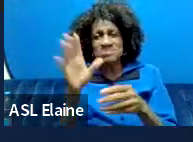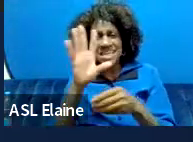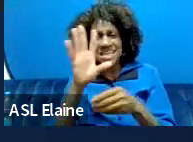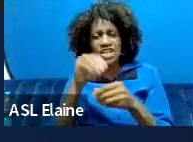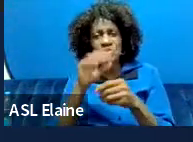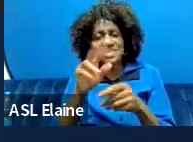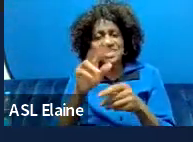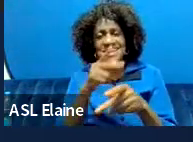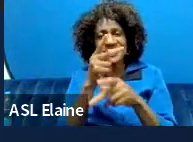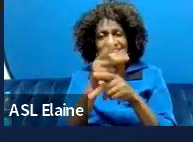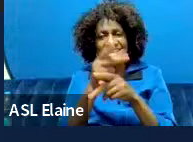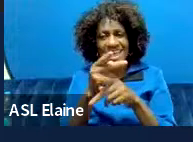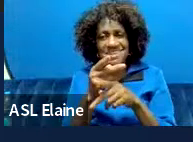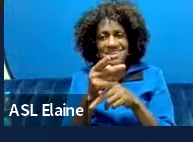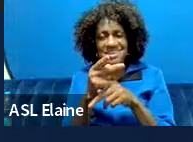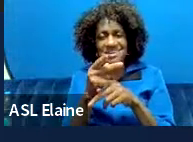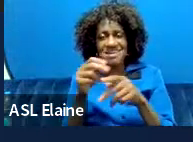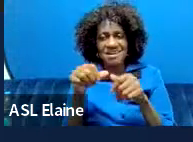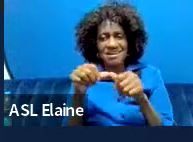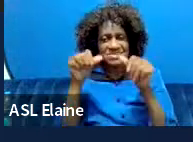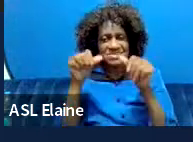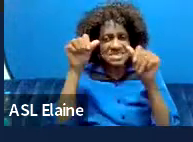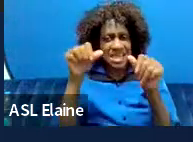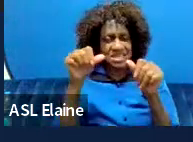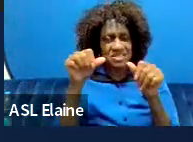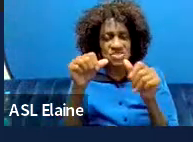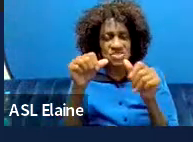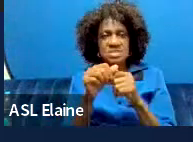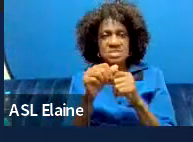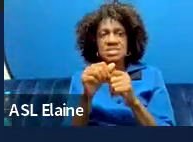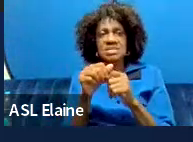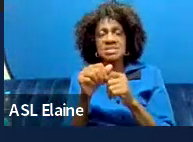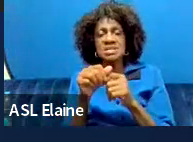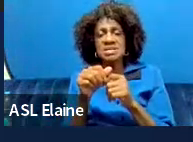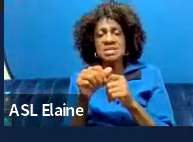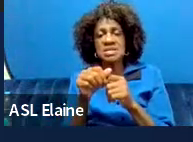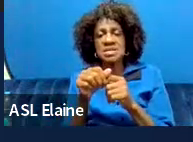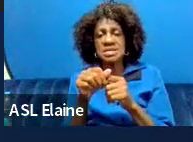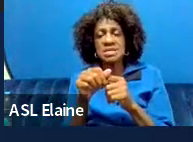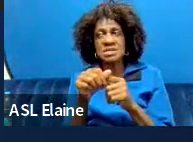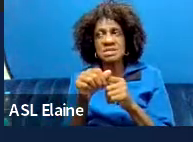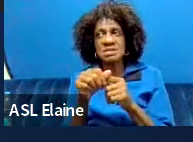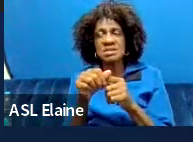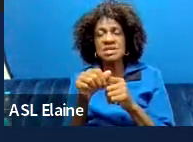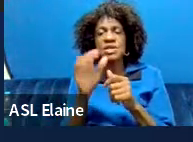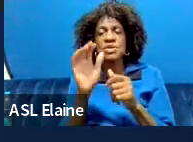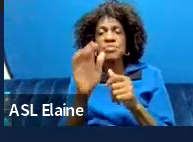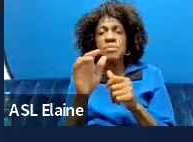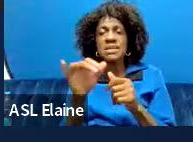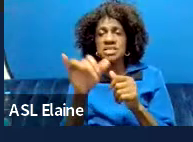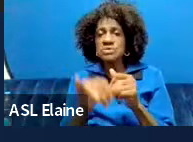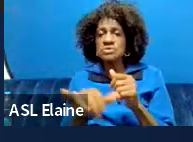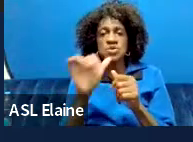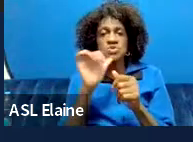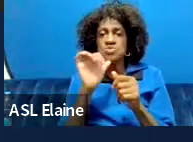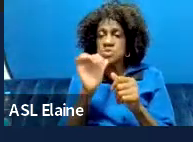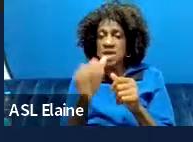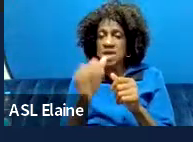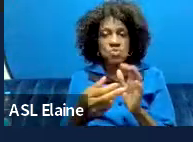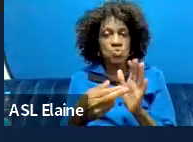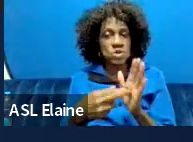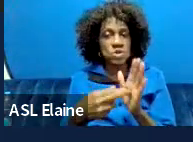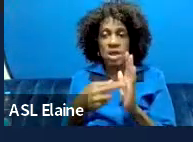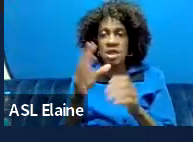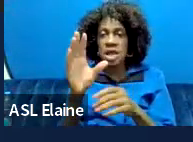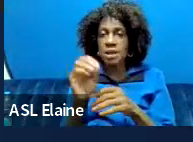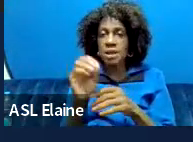type of signage. And keep in mind, just a reminder that the standards do not require